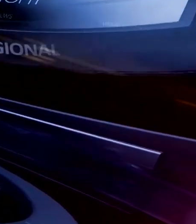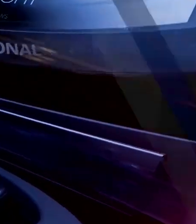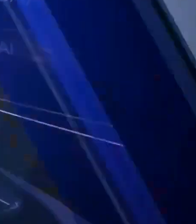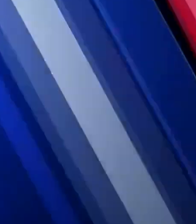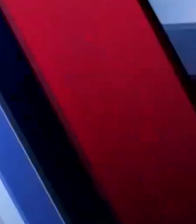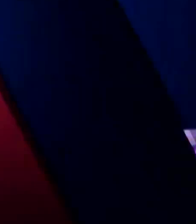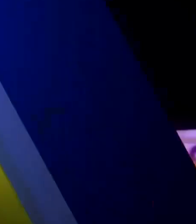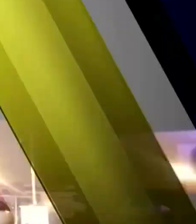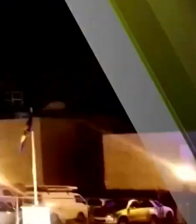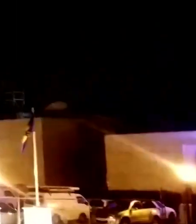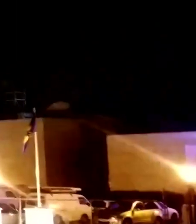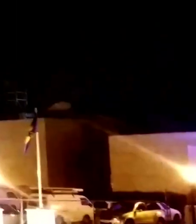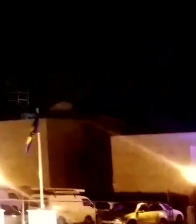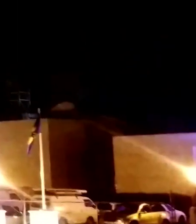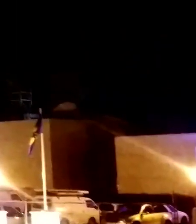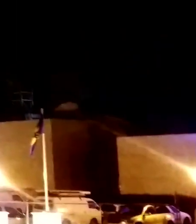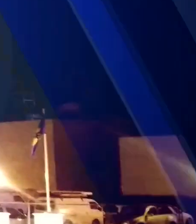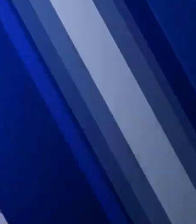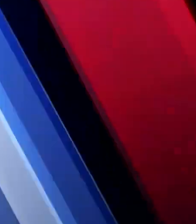legendary performance.